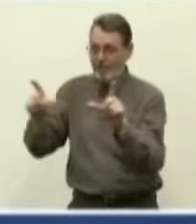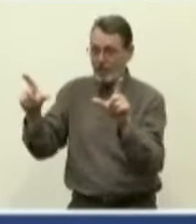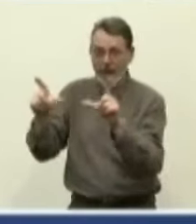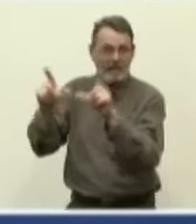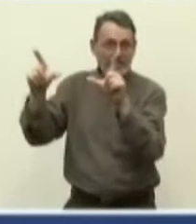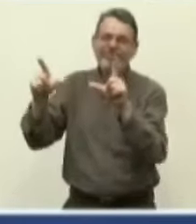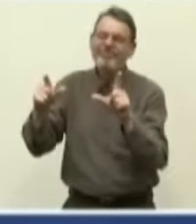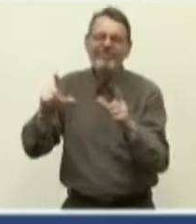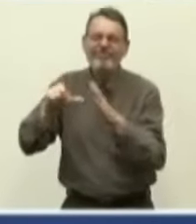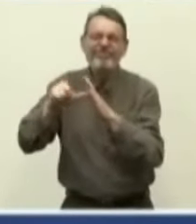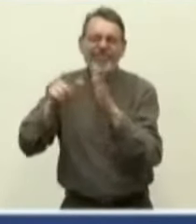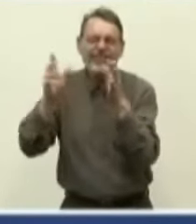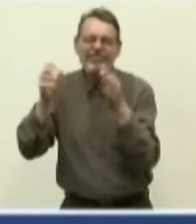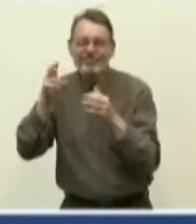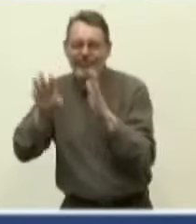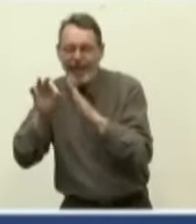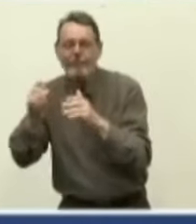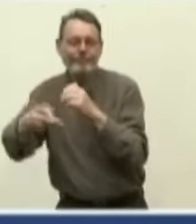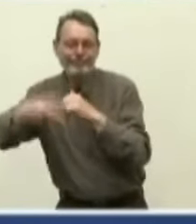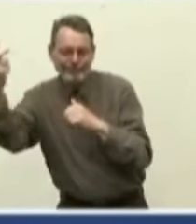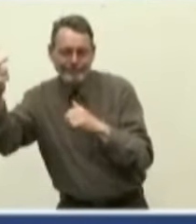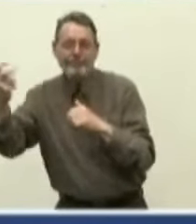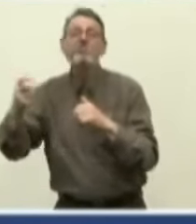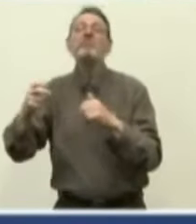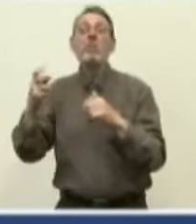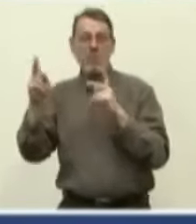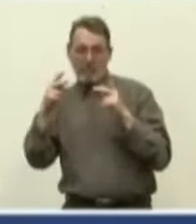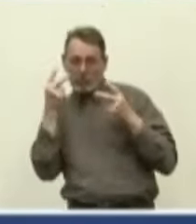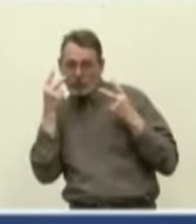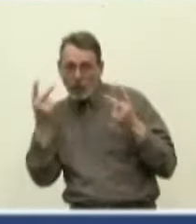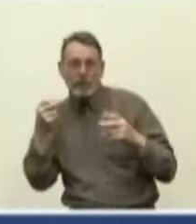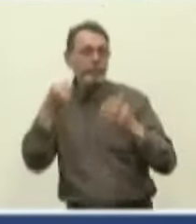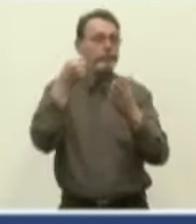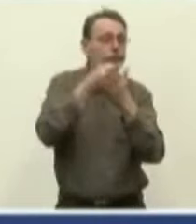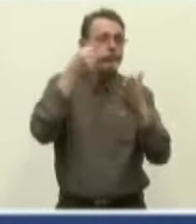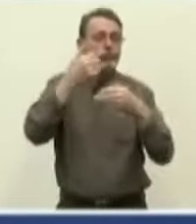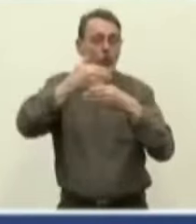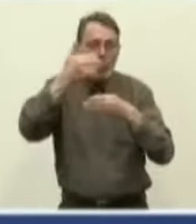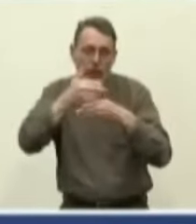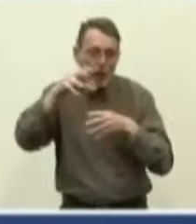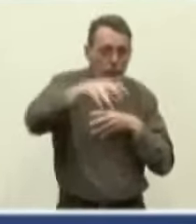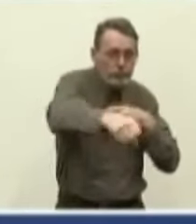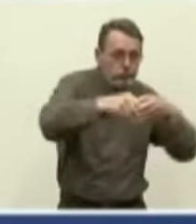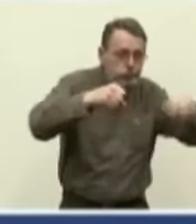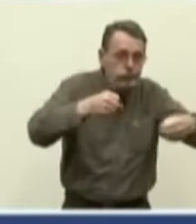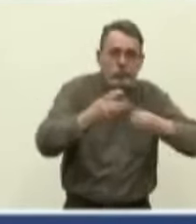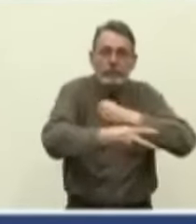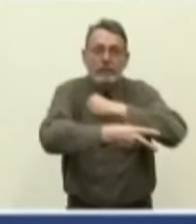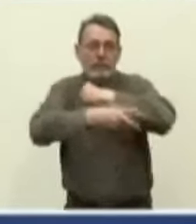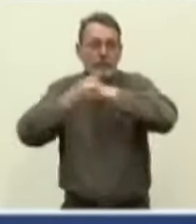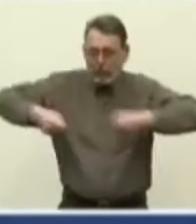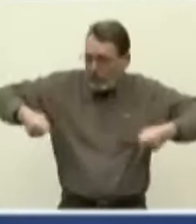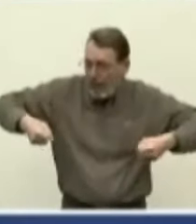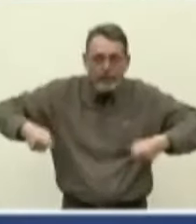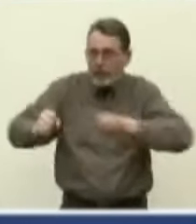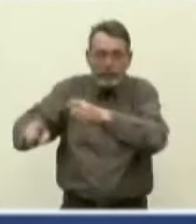The suspects were observed breaking a vehicle window, stealing bags from the vehicle, and fleeing the scene in the